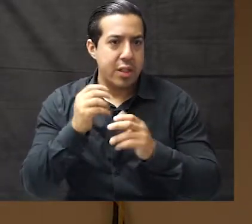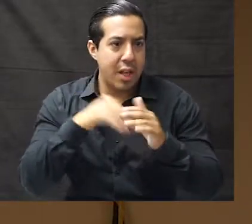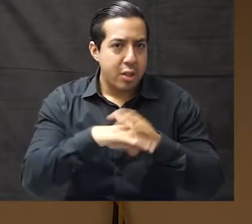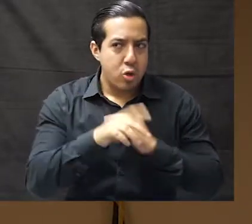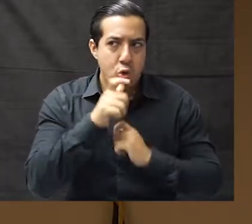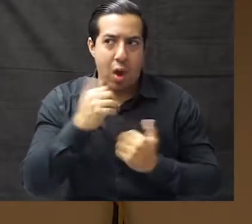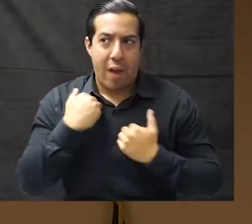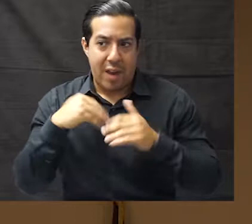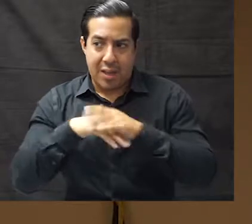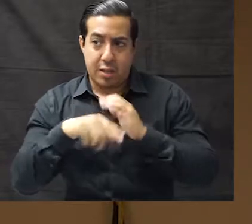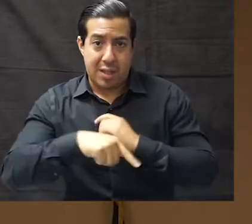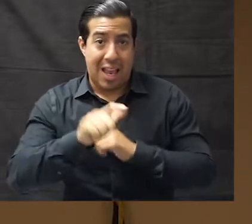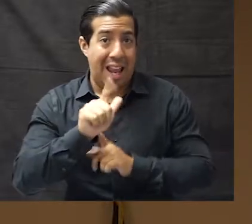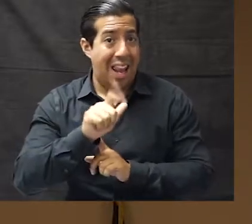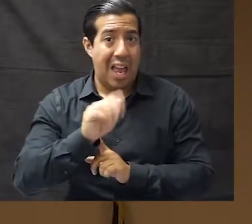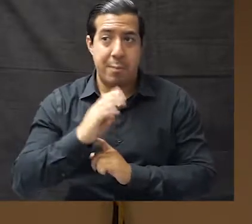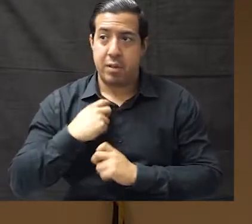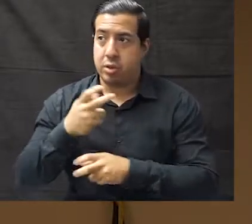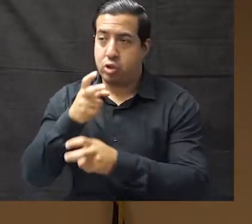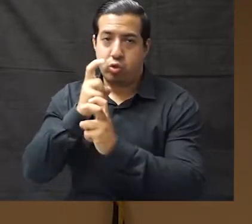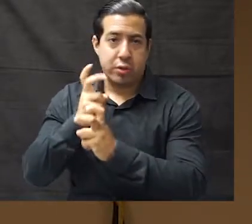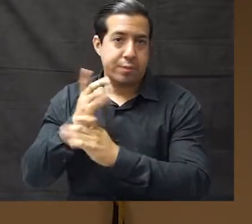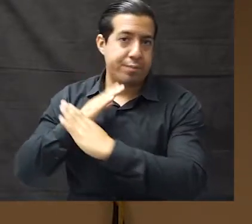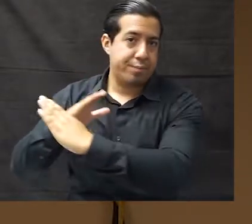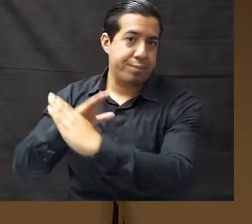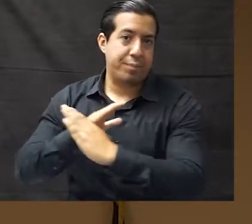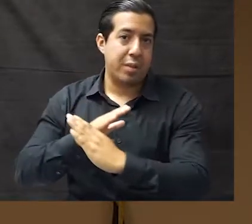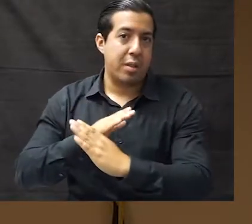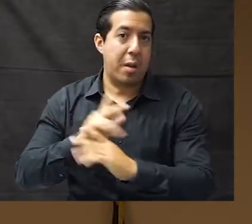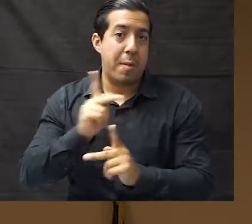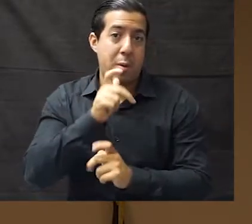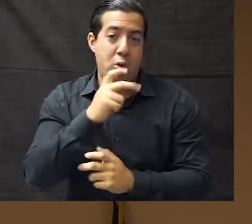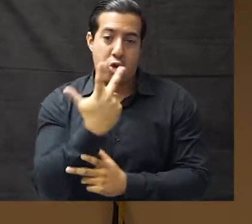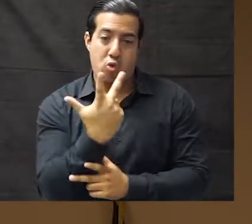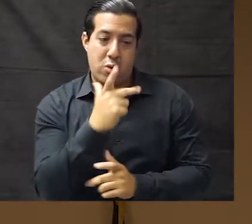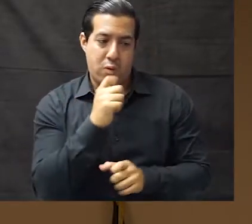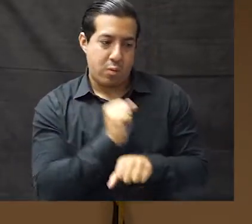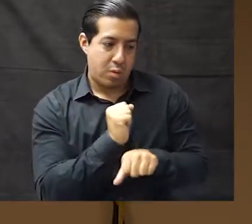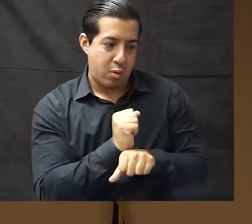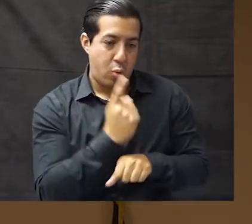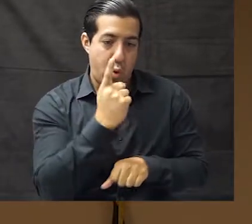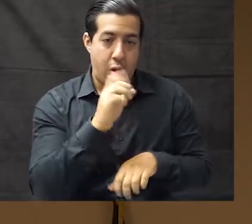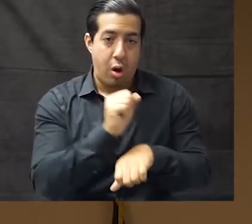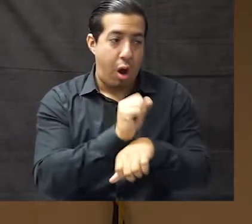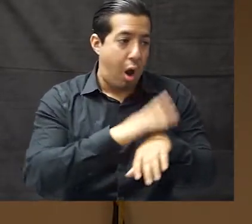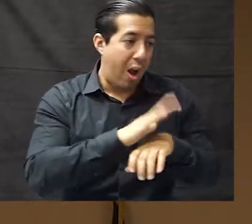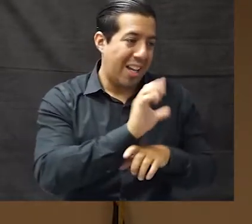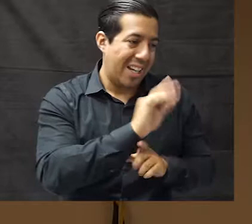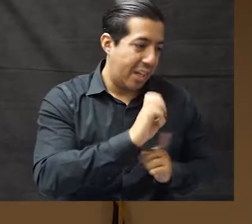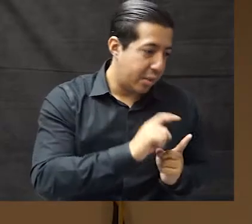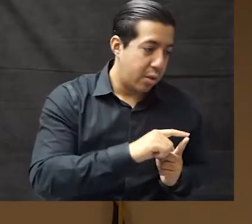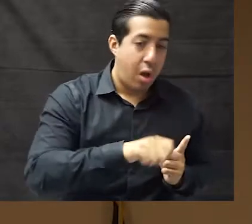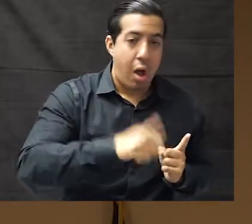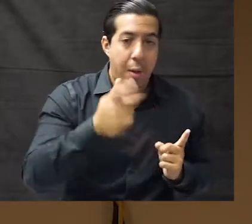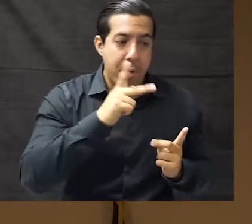antidote. We've increased our personal protective equipment. I brought a couple big groups, should have brought more.